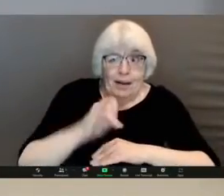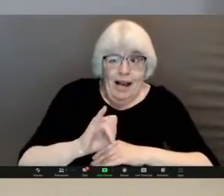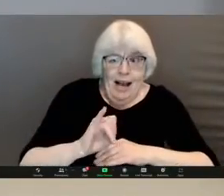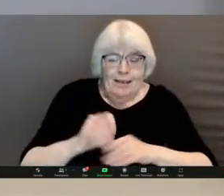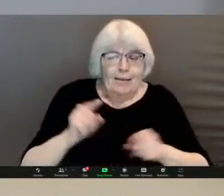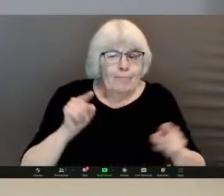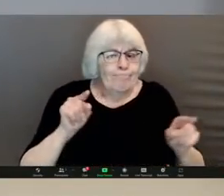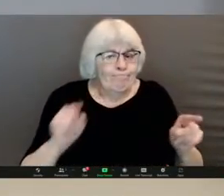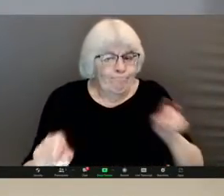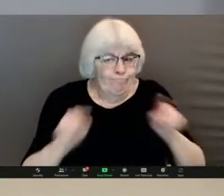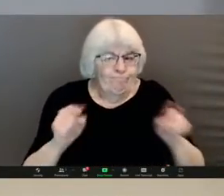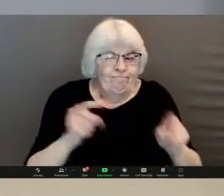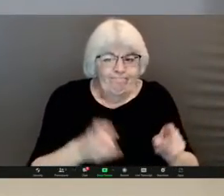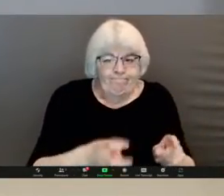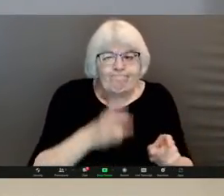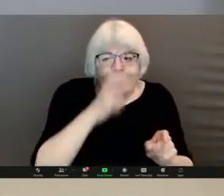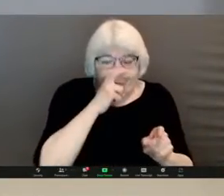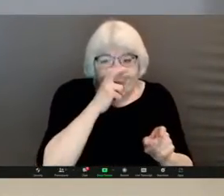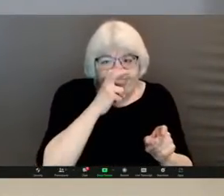The Guardian.